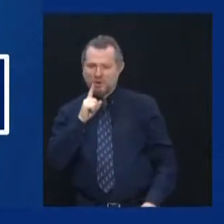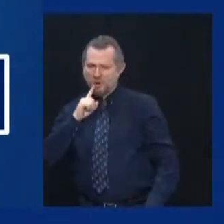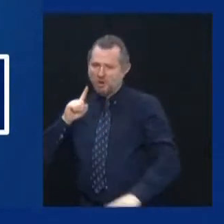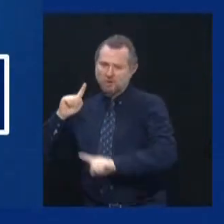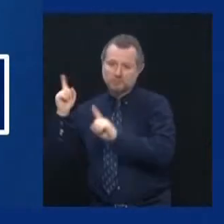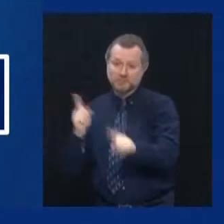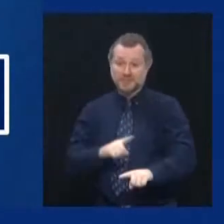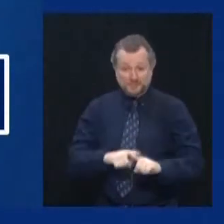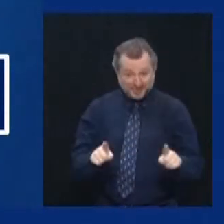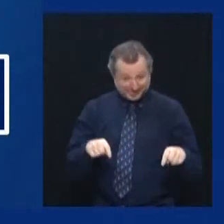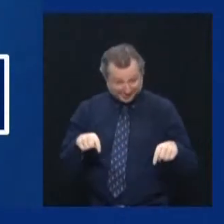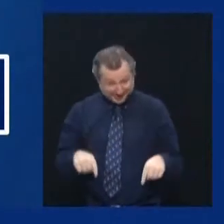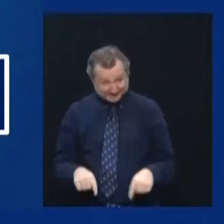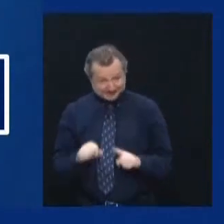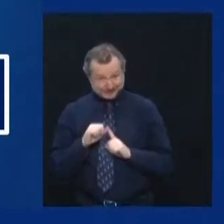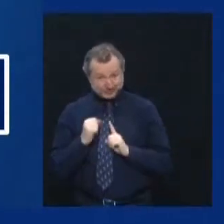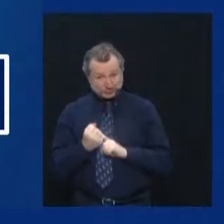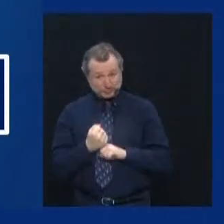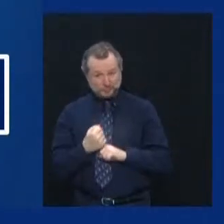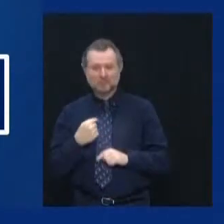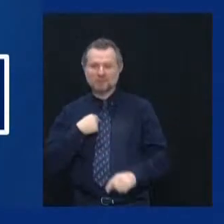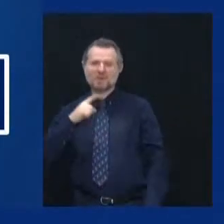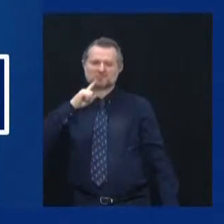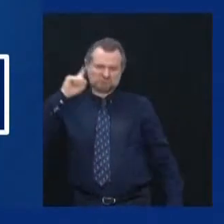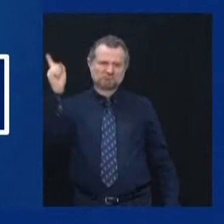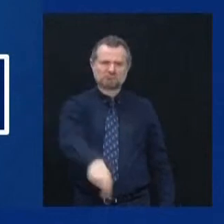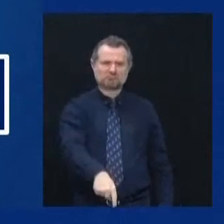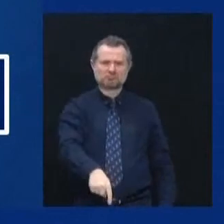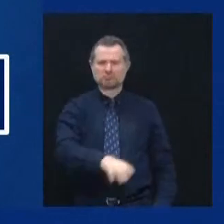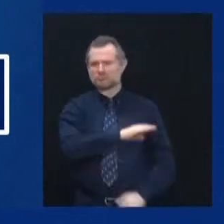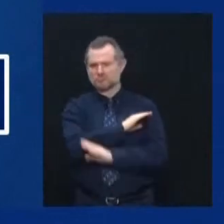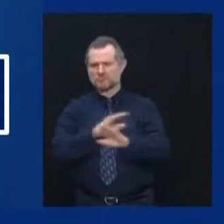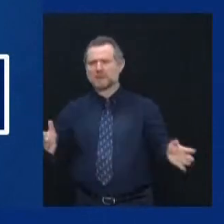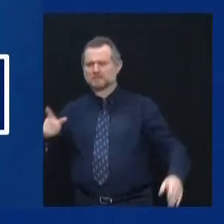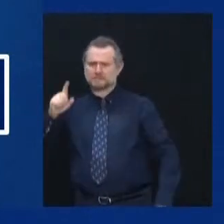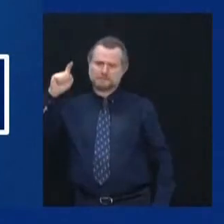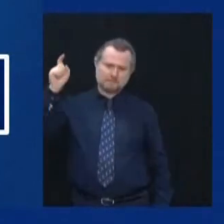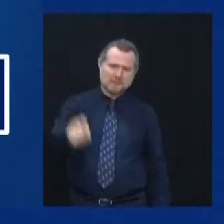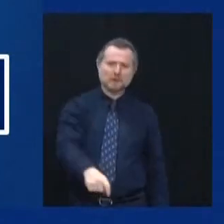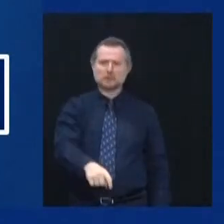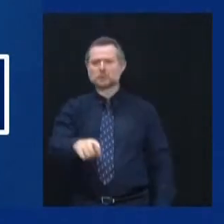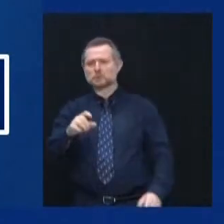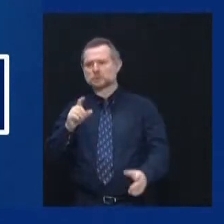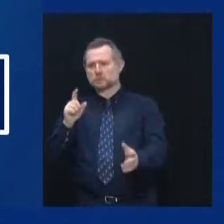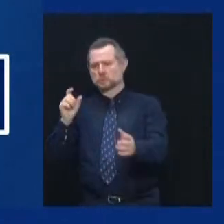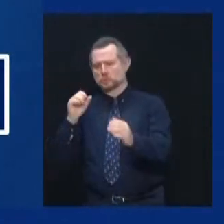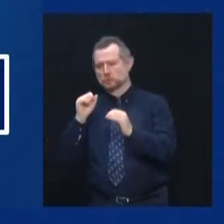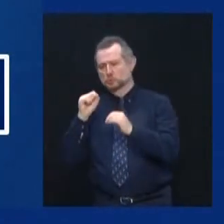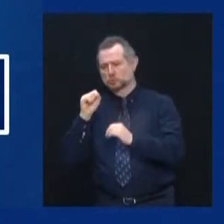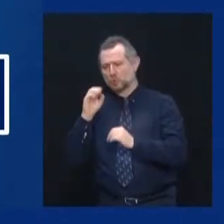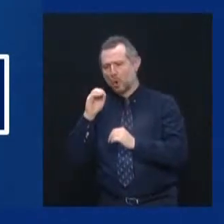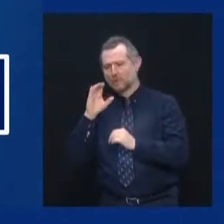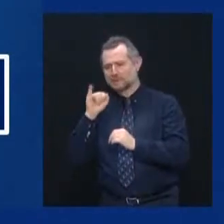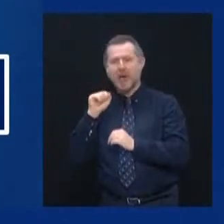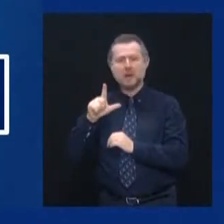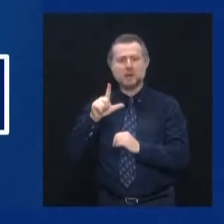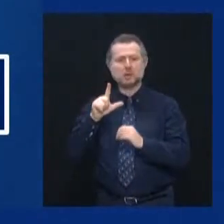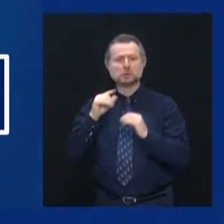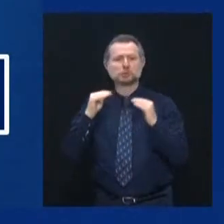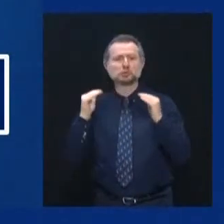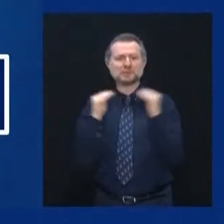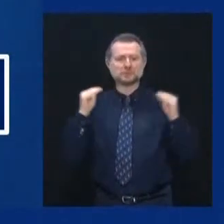not reluctant. This has to be done with social equity and social justice in mind. Blacks died at twice the rate of